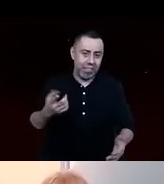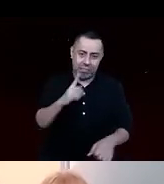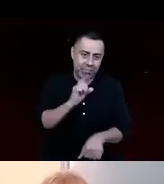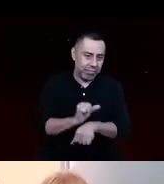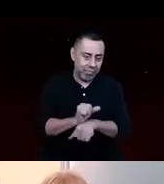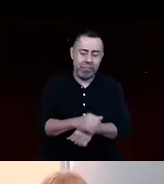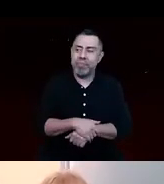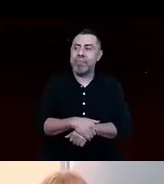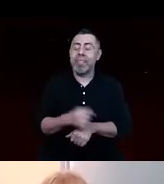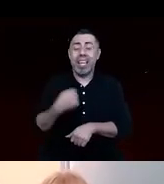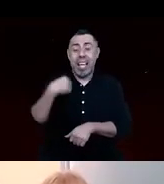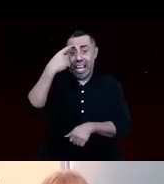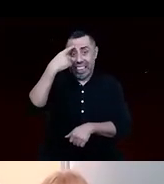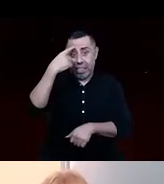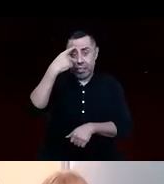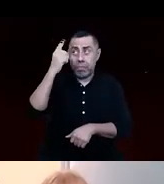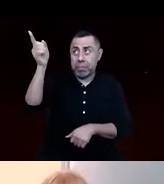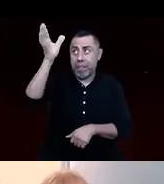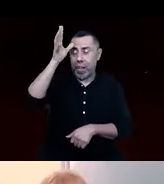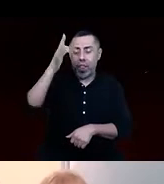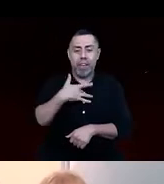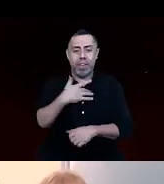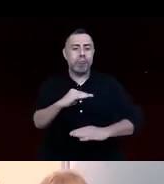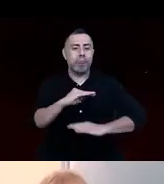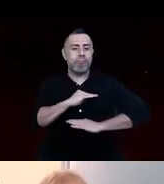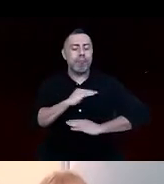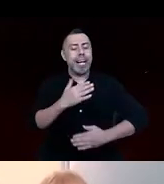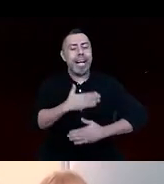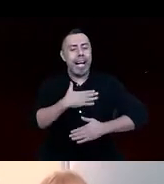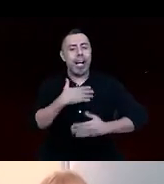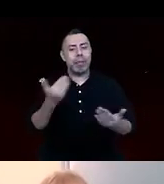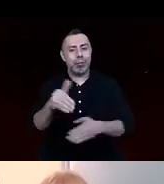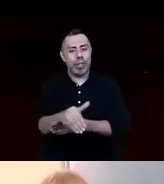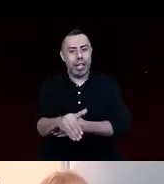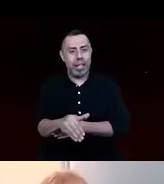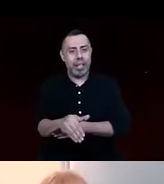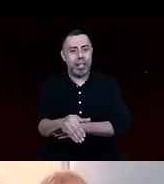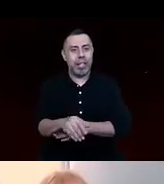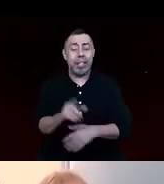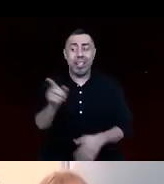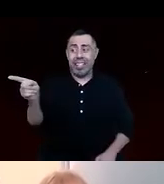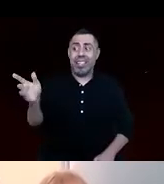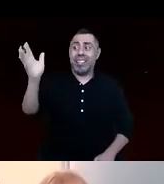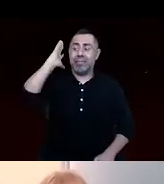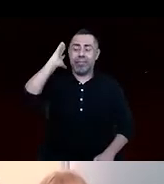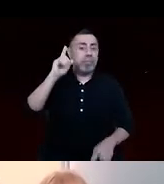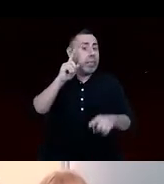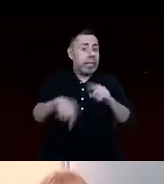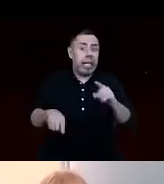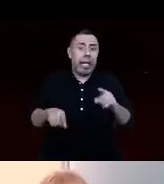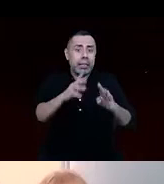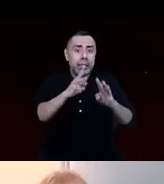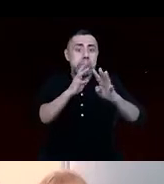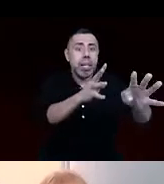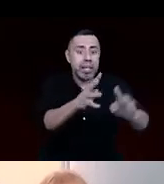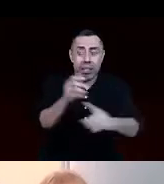And I think he's happy tonight that when he couldn't speak about it,